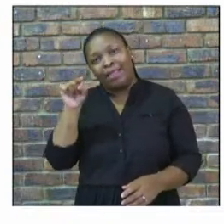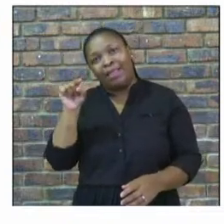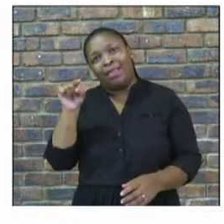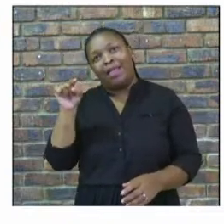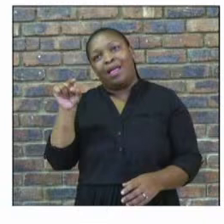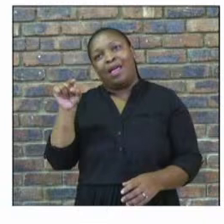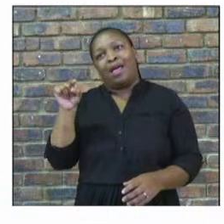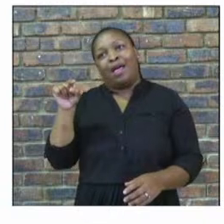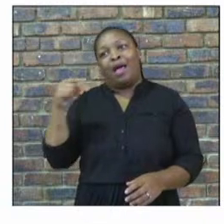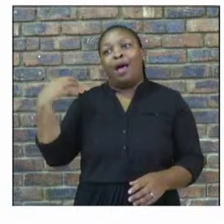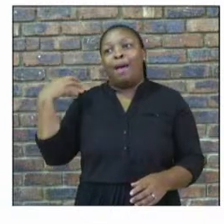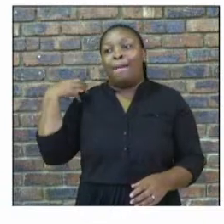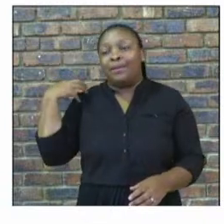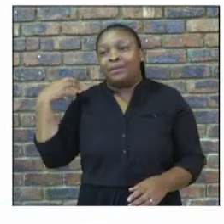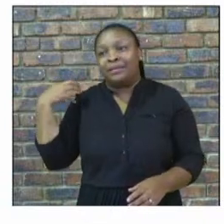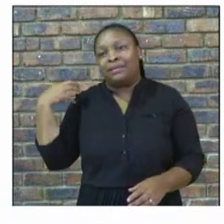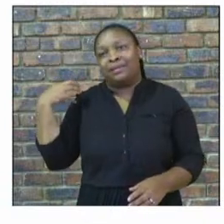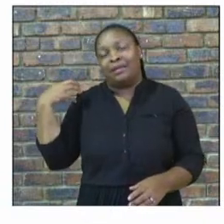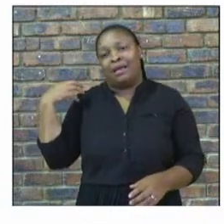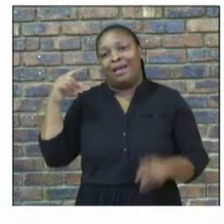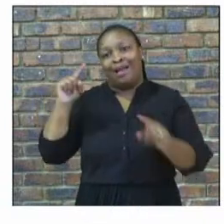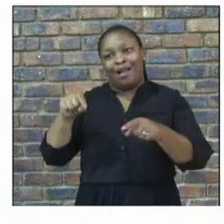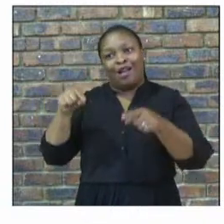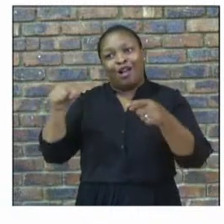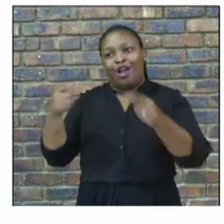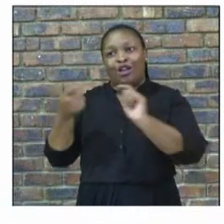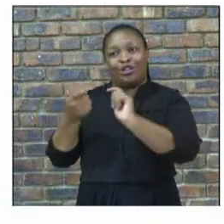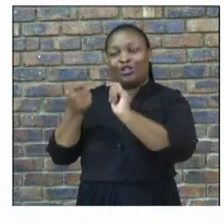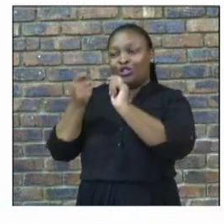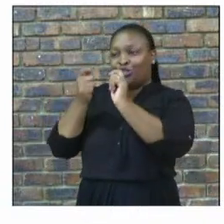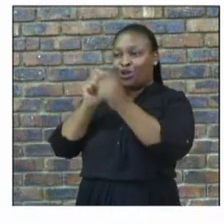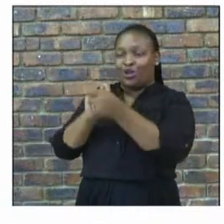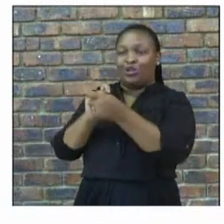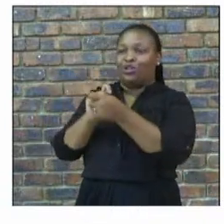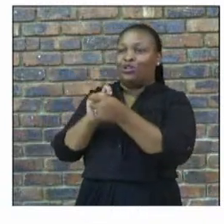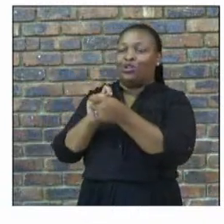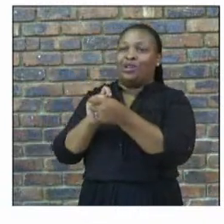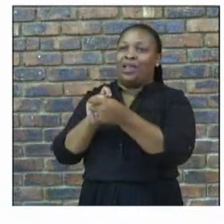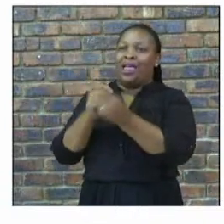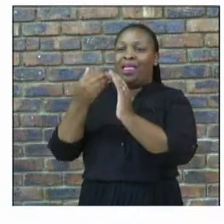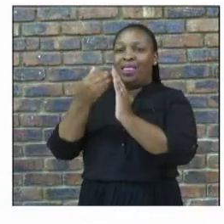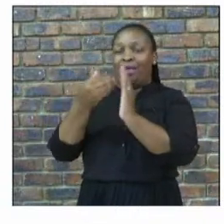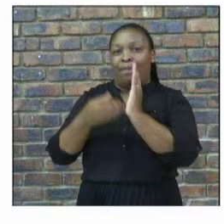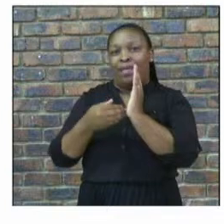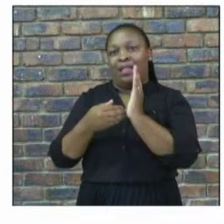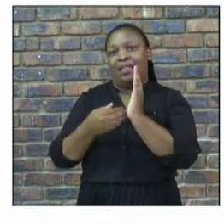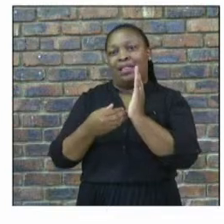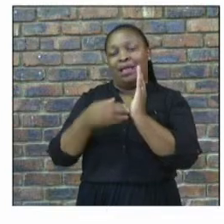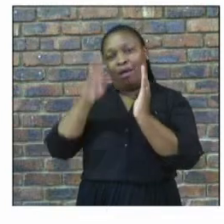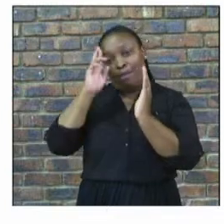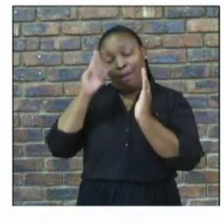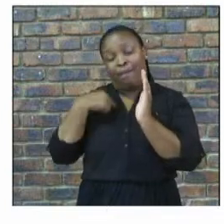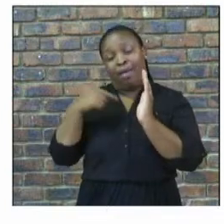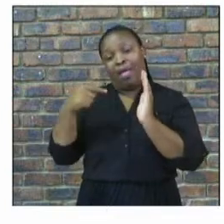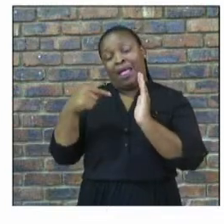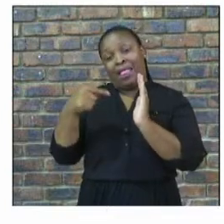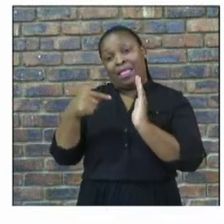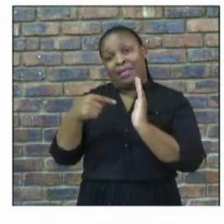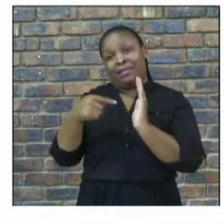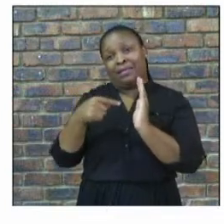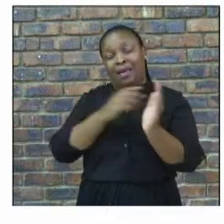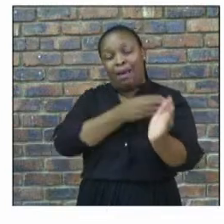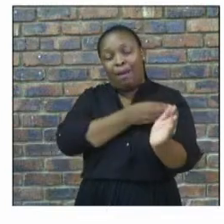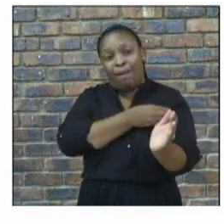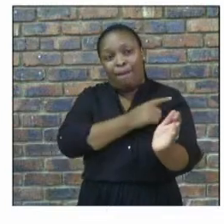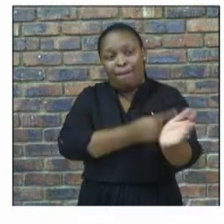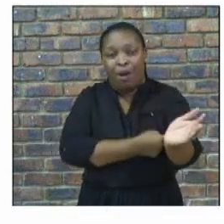the power to amend the principal legislation, because that power lies, it lies with